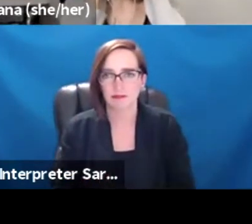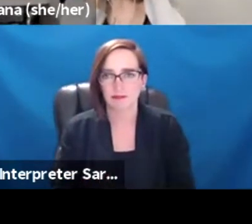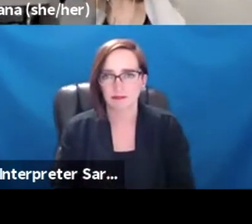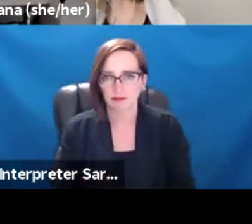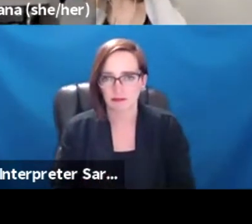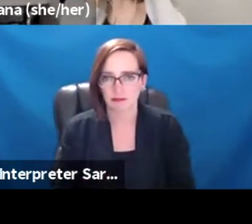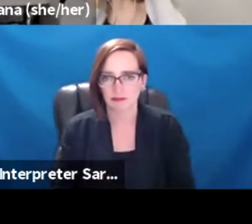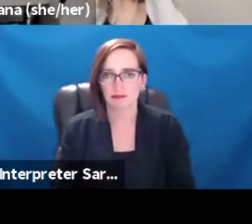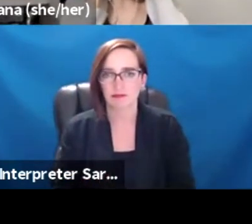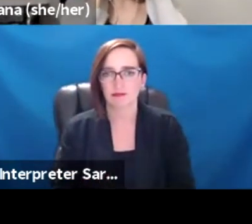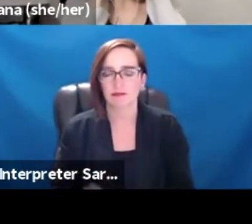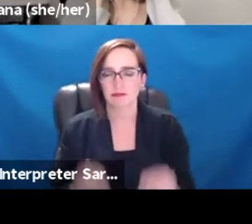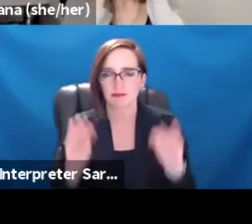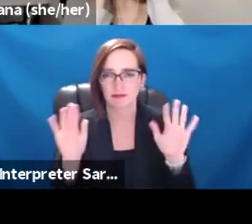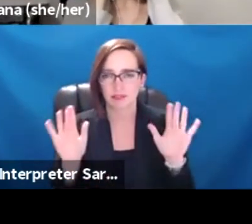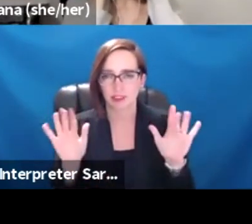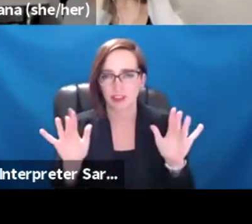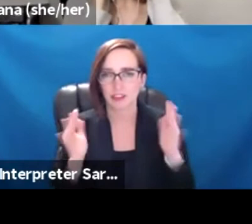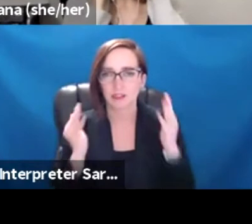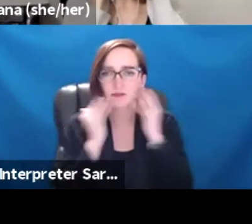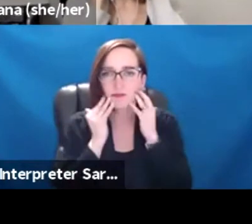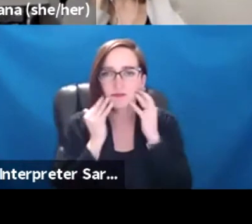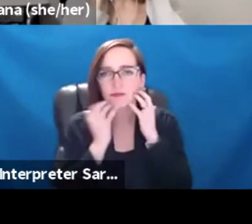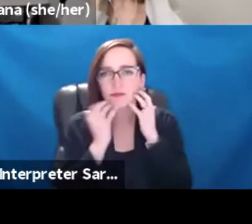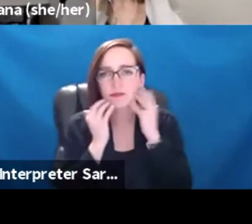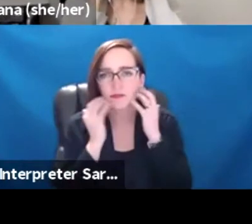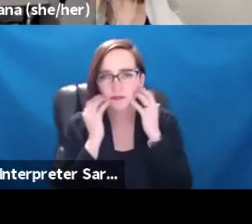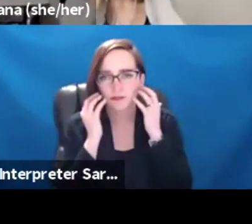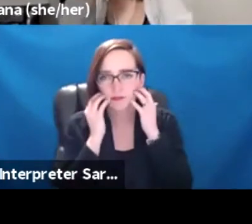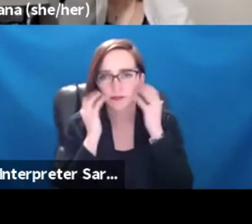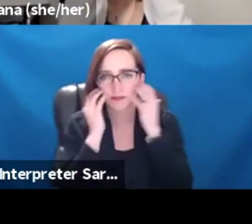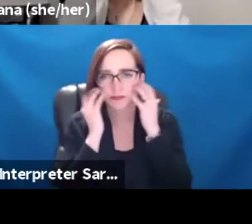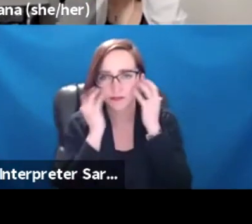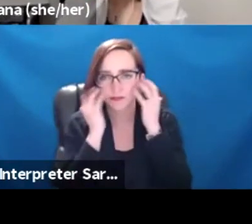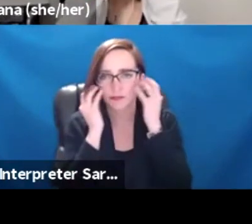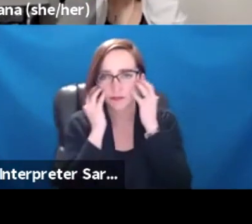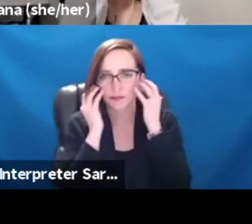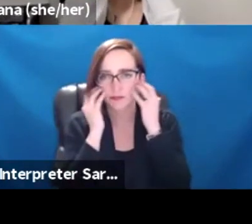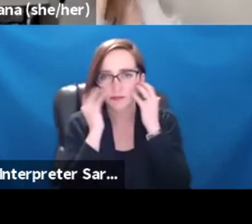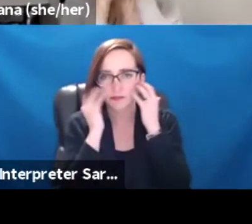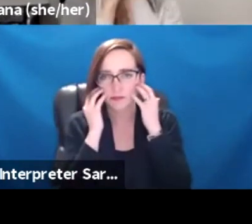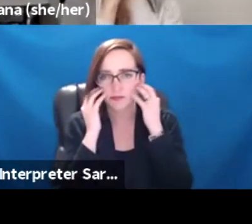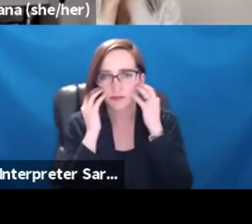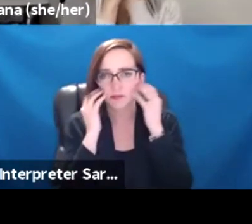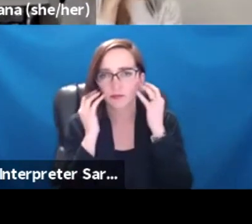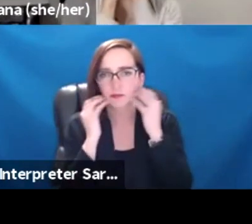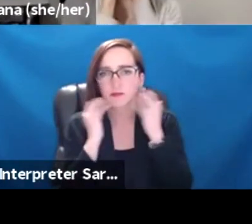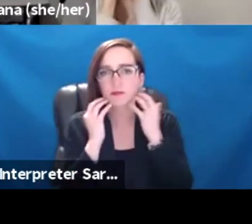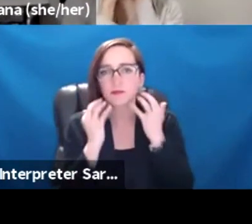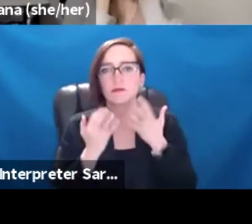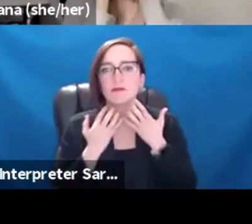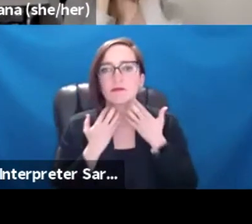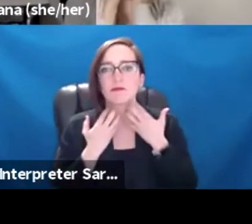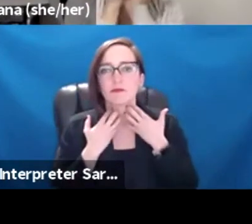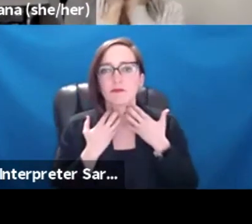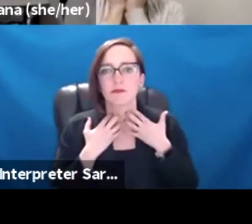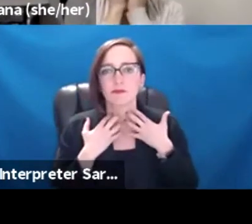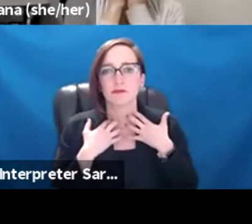Allow your fingertips to tap on your face, on your eyelids.